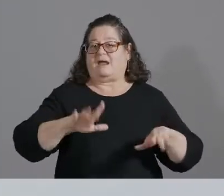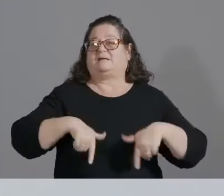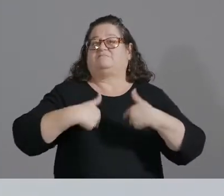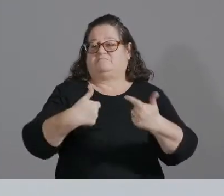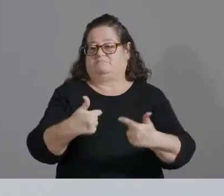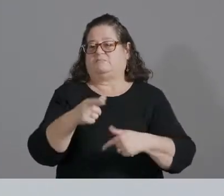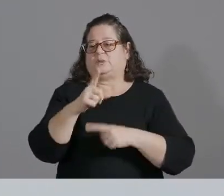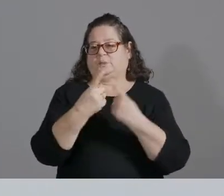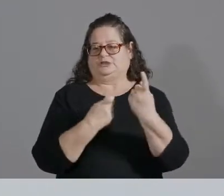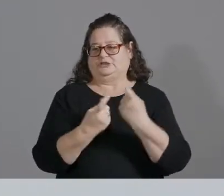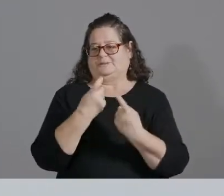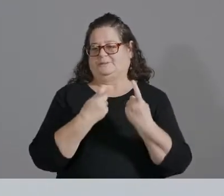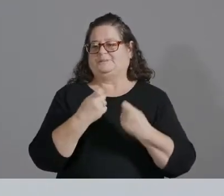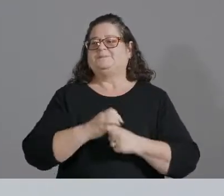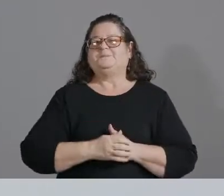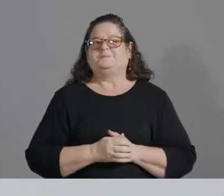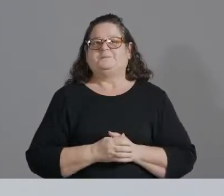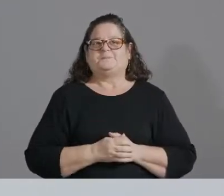Corey.